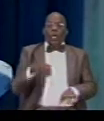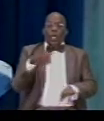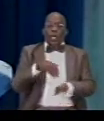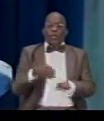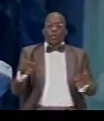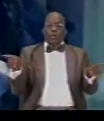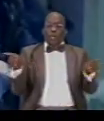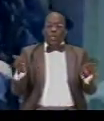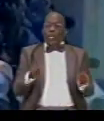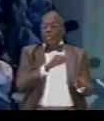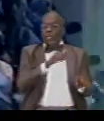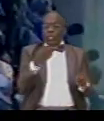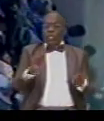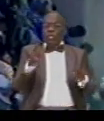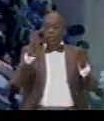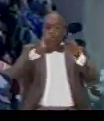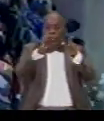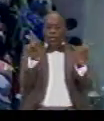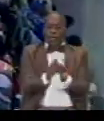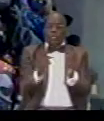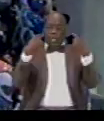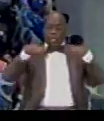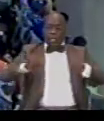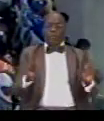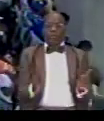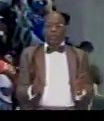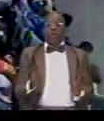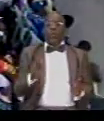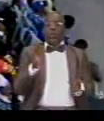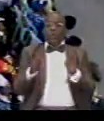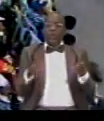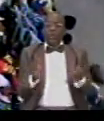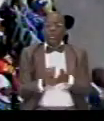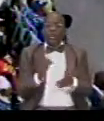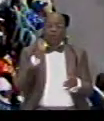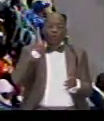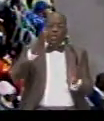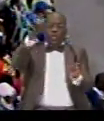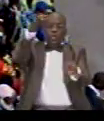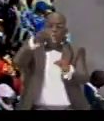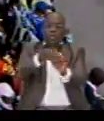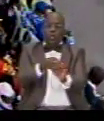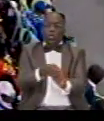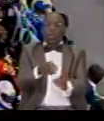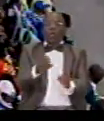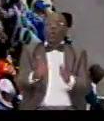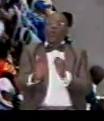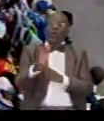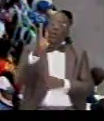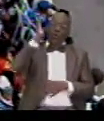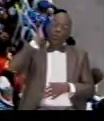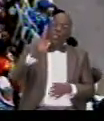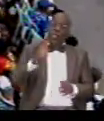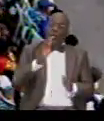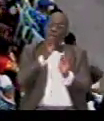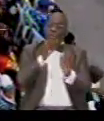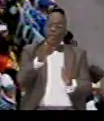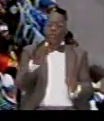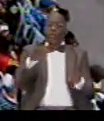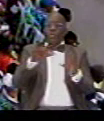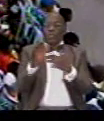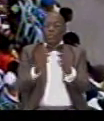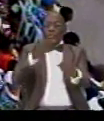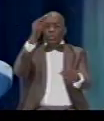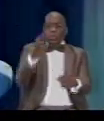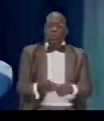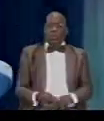location and those of us who came up in other places, the Lord will bless us in Jesus' name. So every other